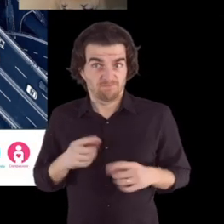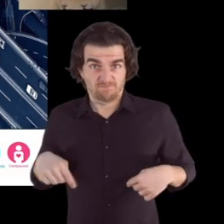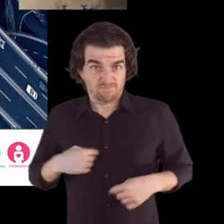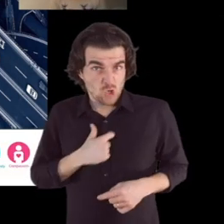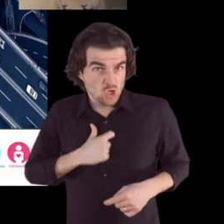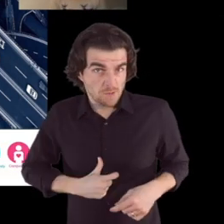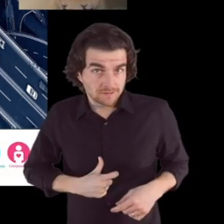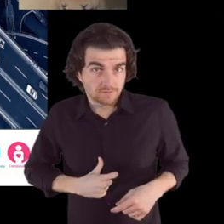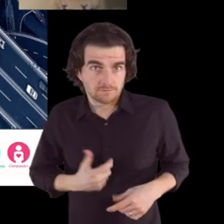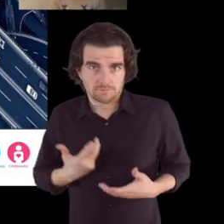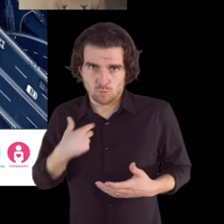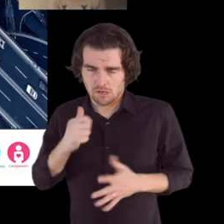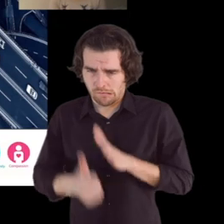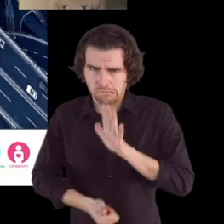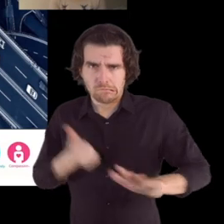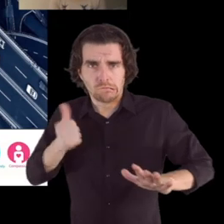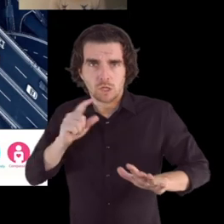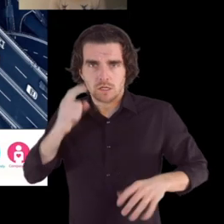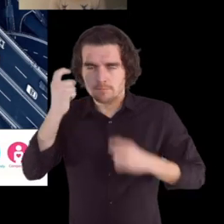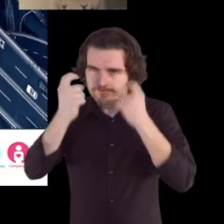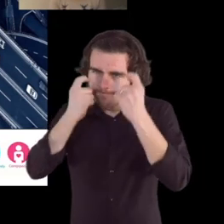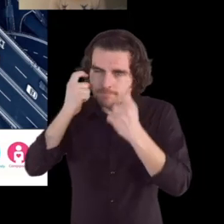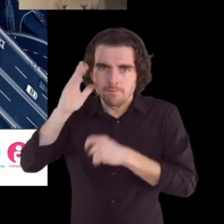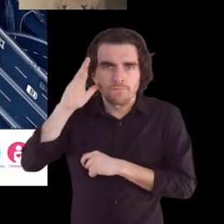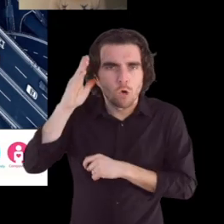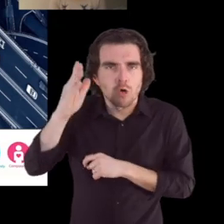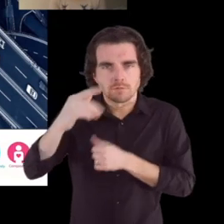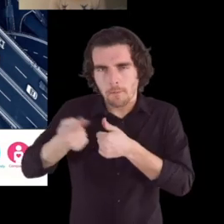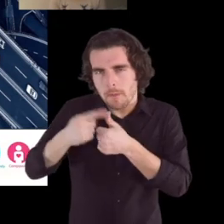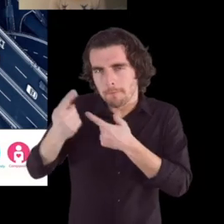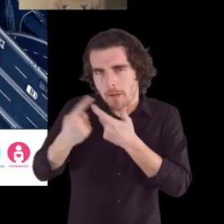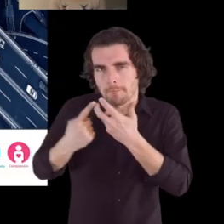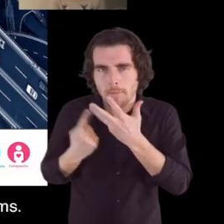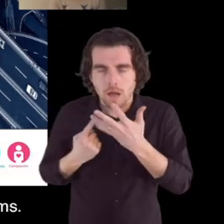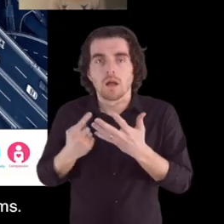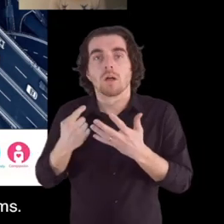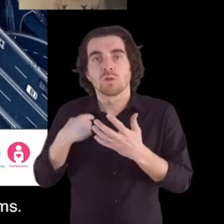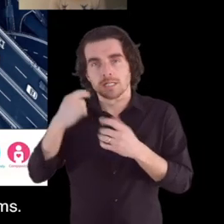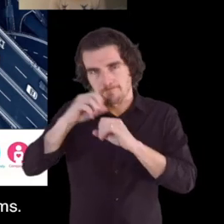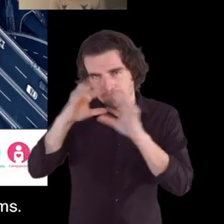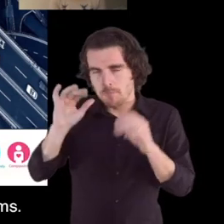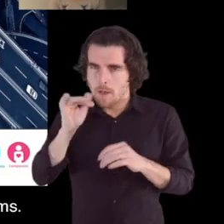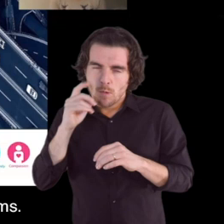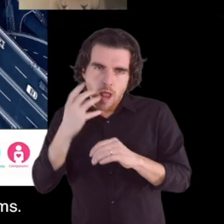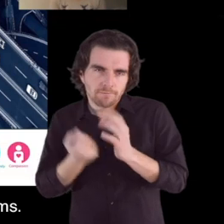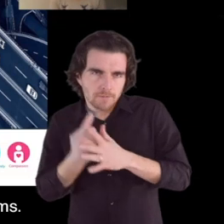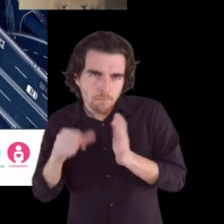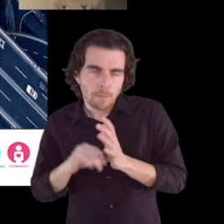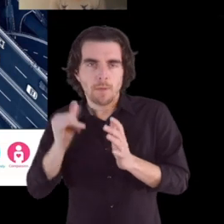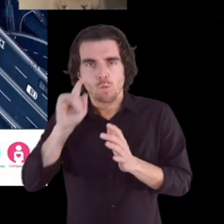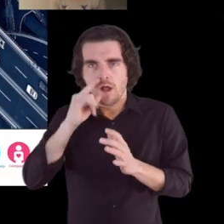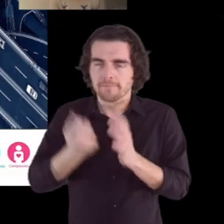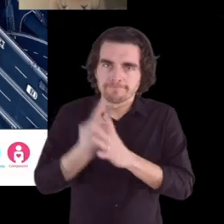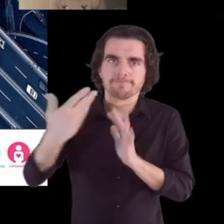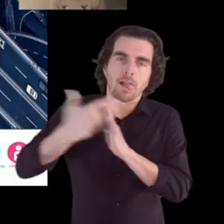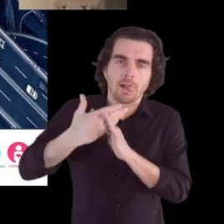have a really amazing ability to think about future events. And thinking ahead means we can anticipate obstacles or problems. And indeed,